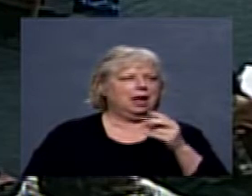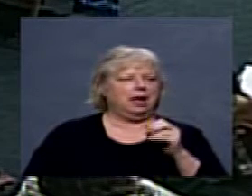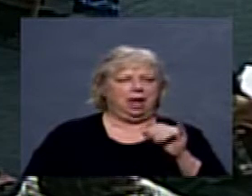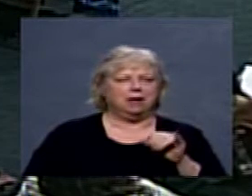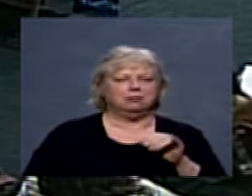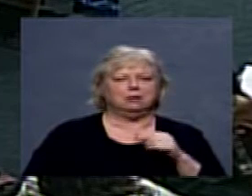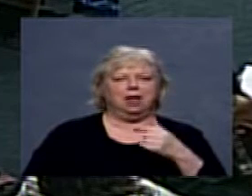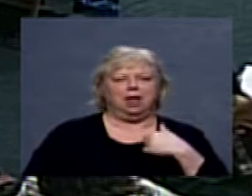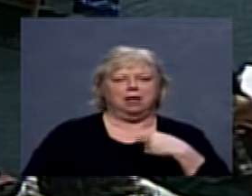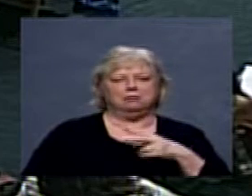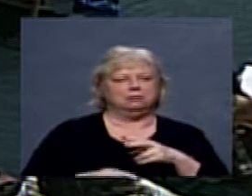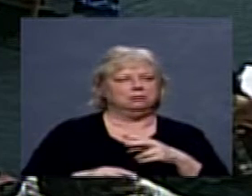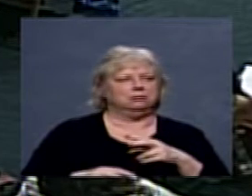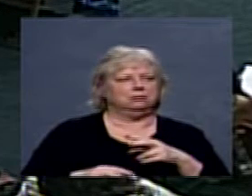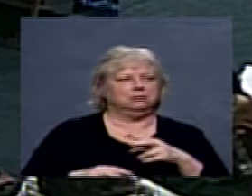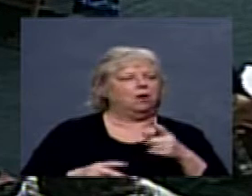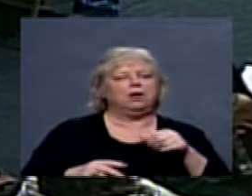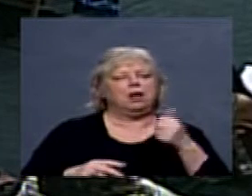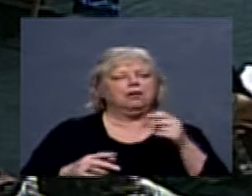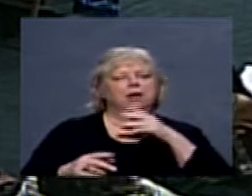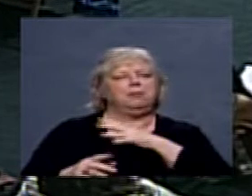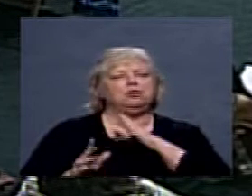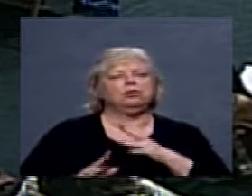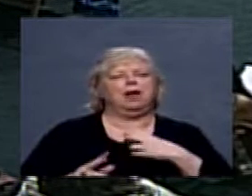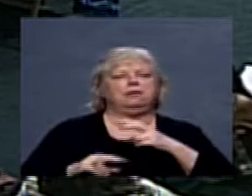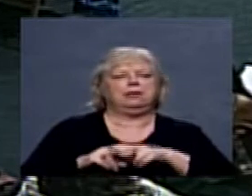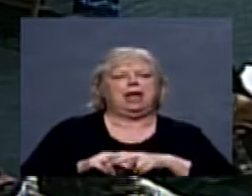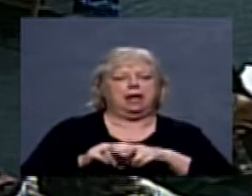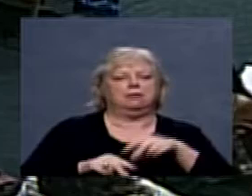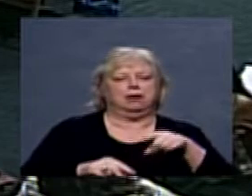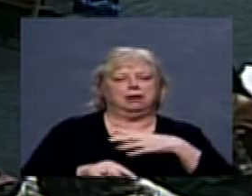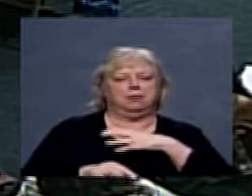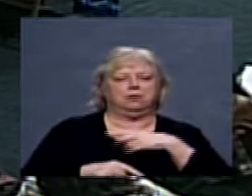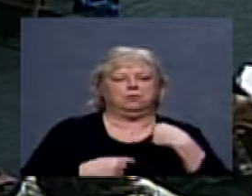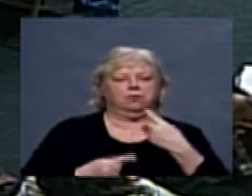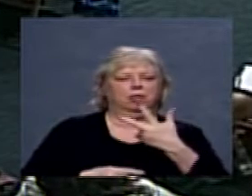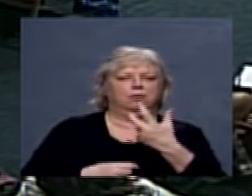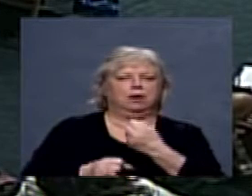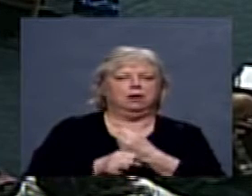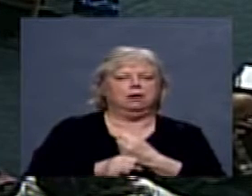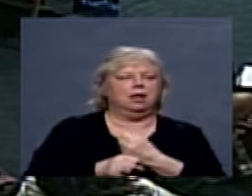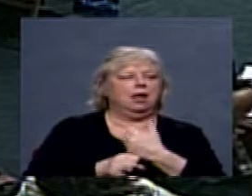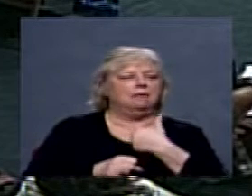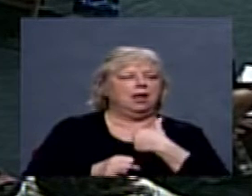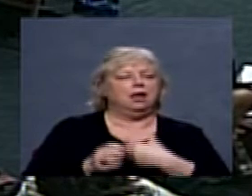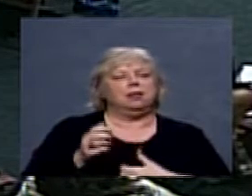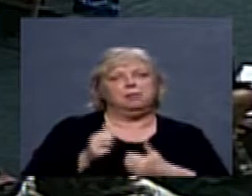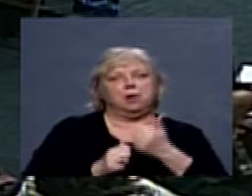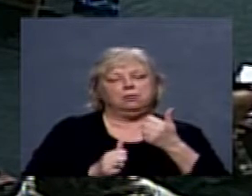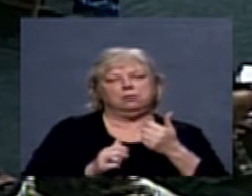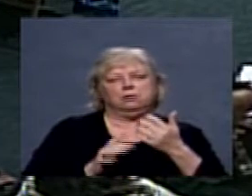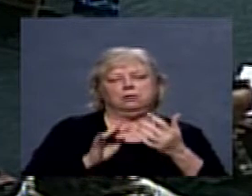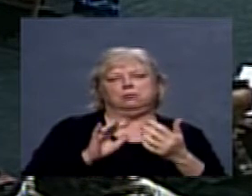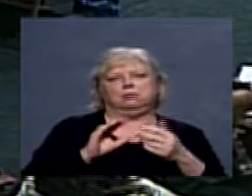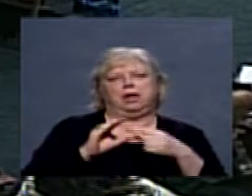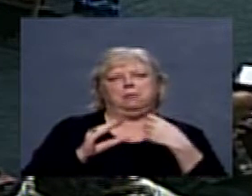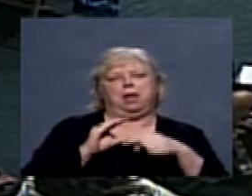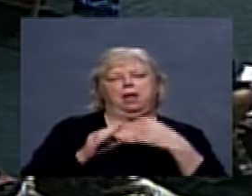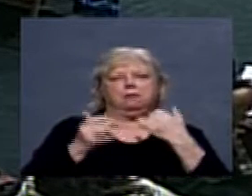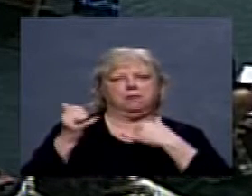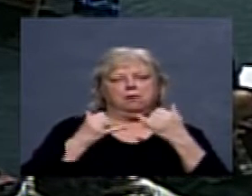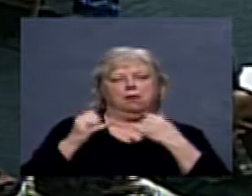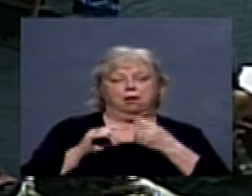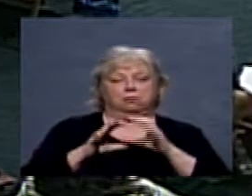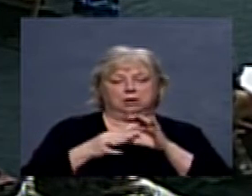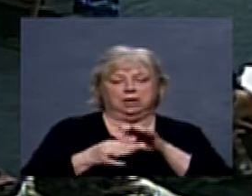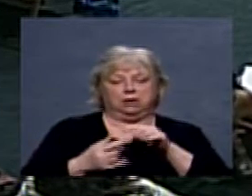I've been on this commission 3 years, and I have had the most traffic on this one other than the